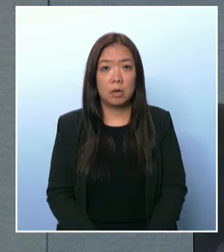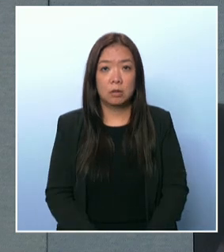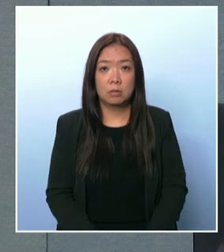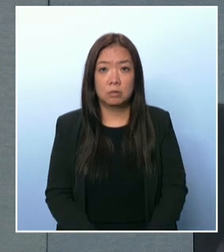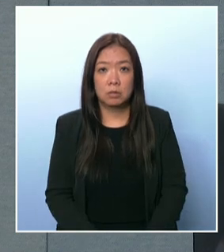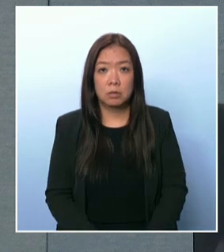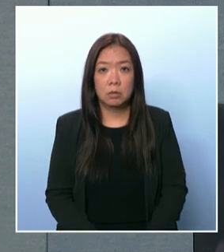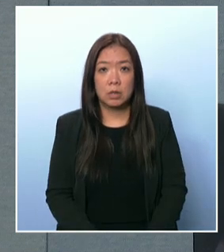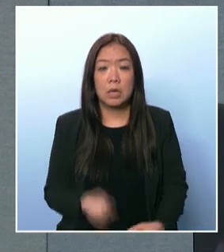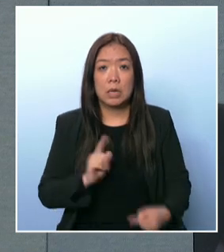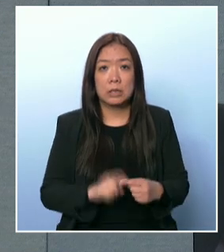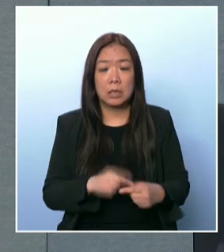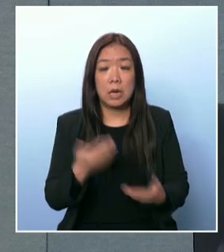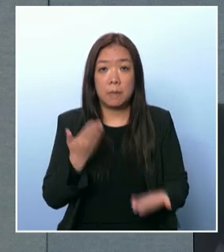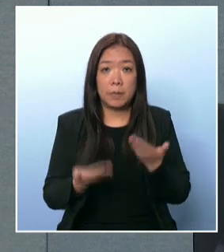So for the current proposal,